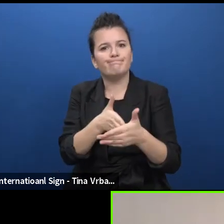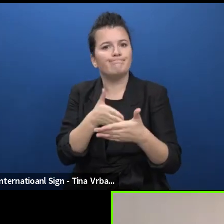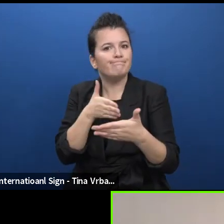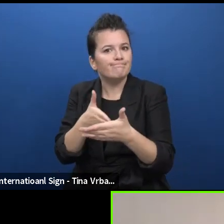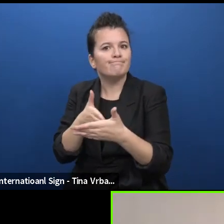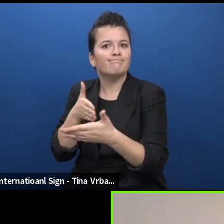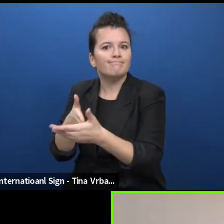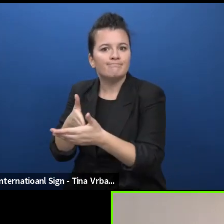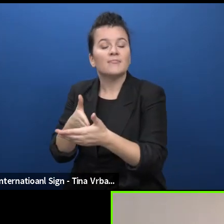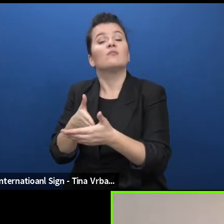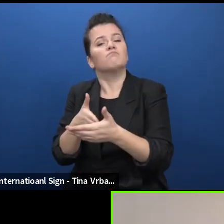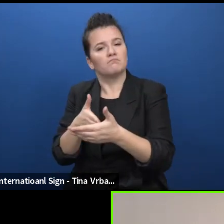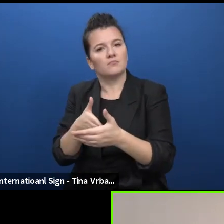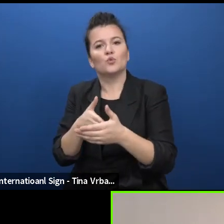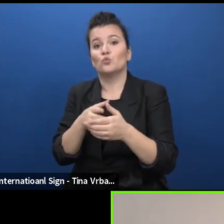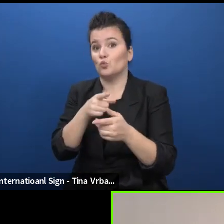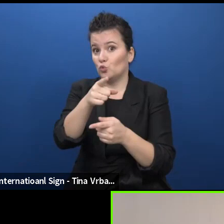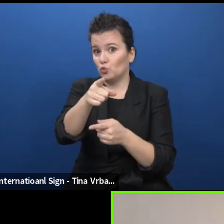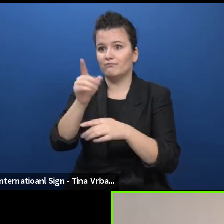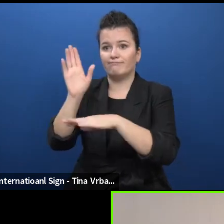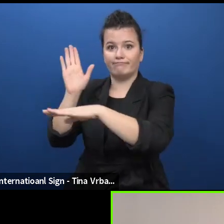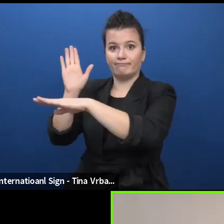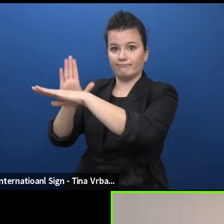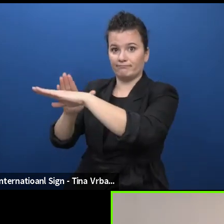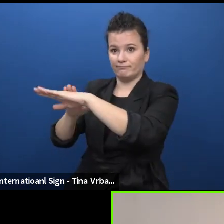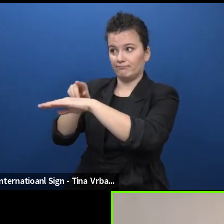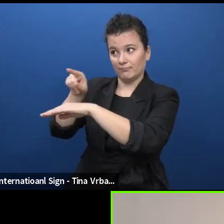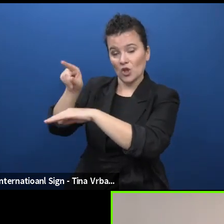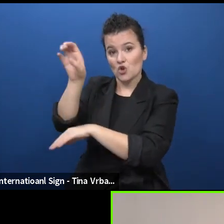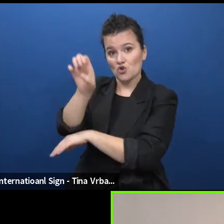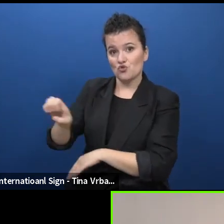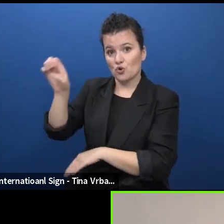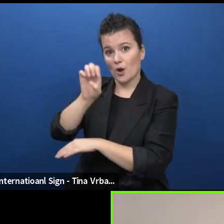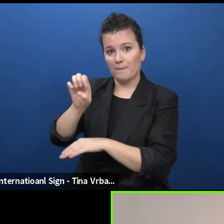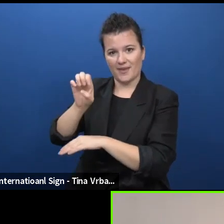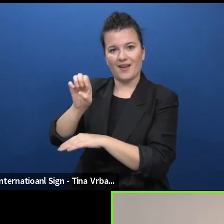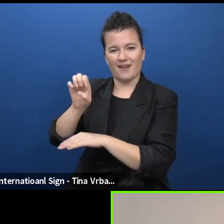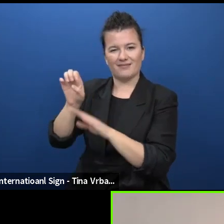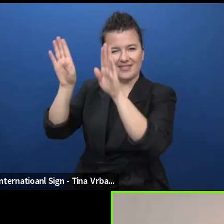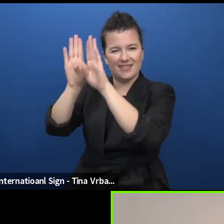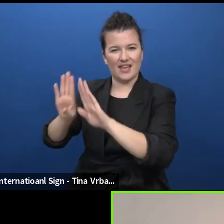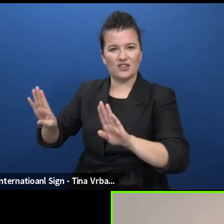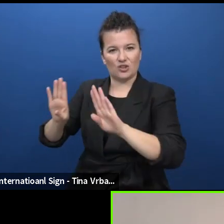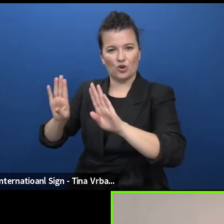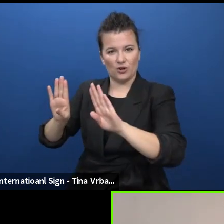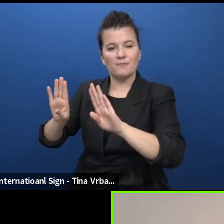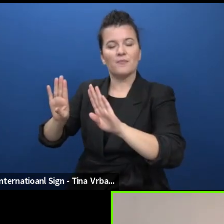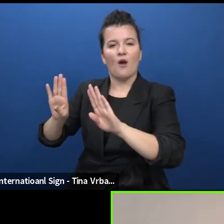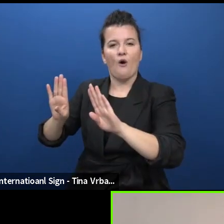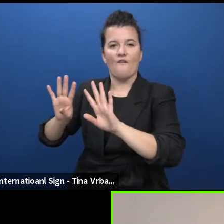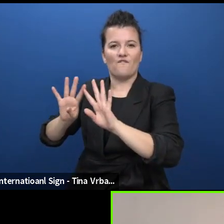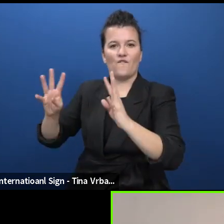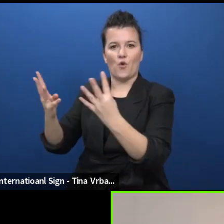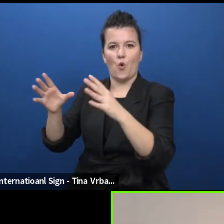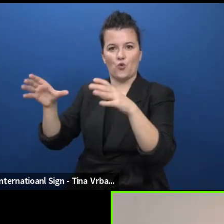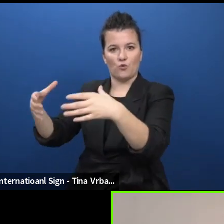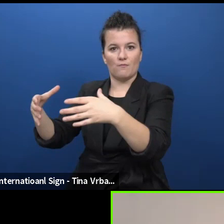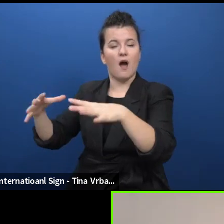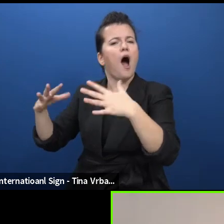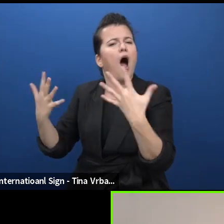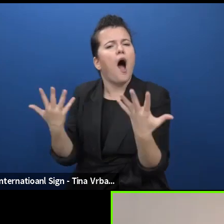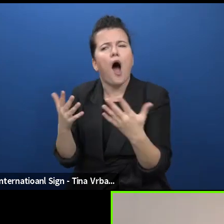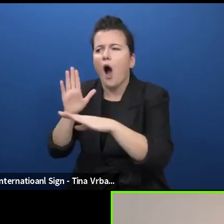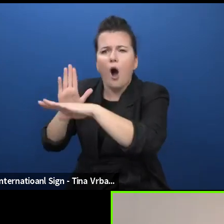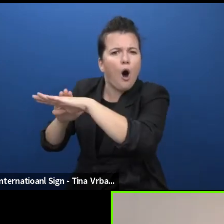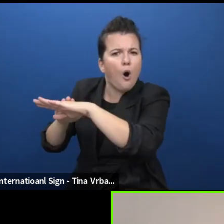can get in touch with the European Theatre Forum team by posting a message in the chat room on the forum